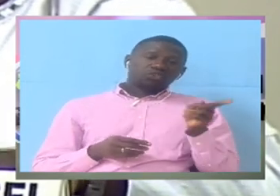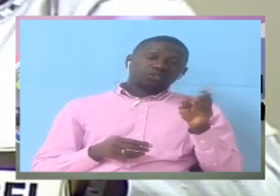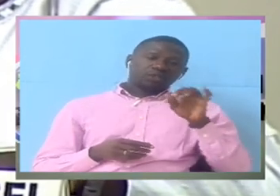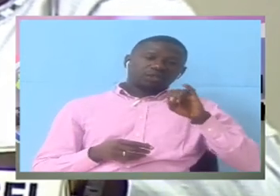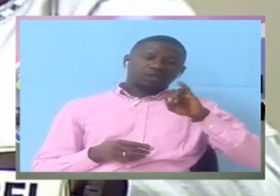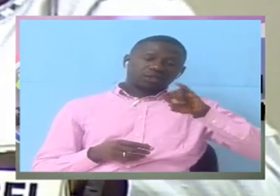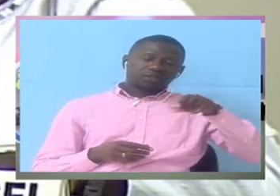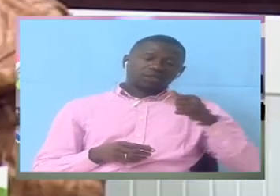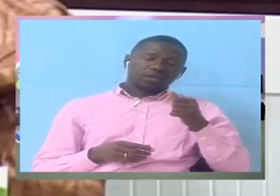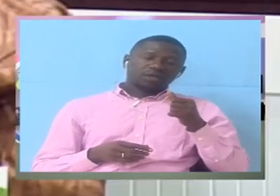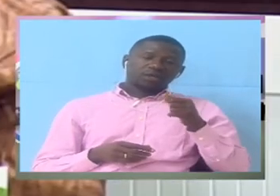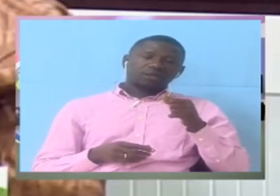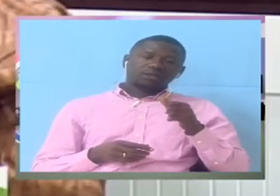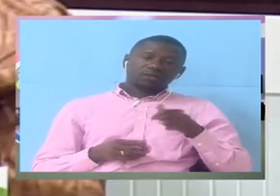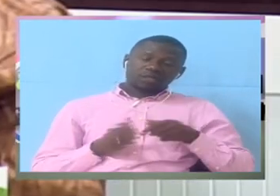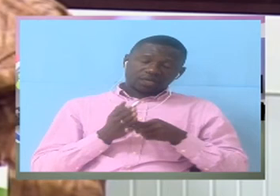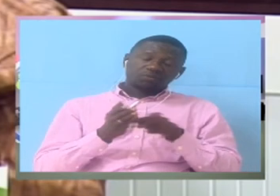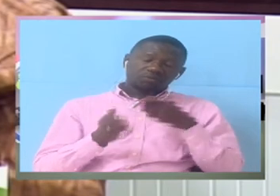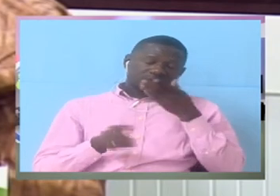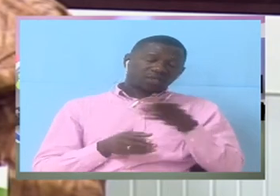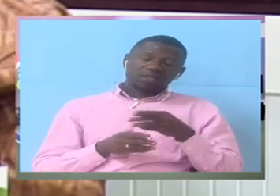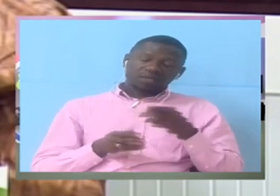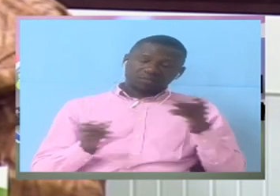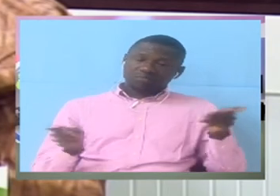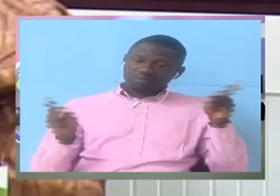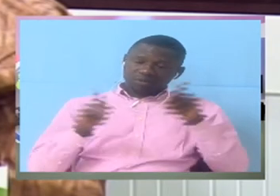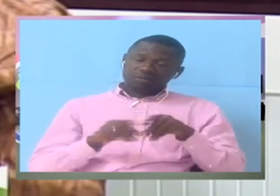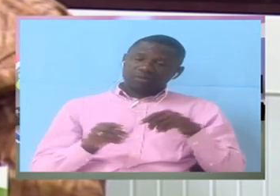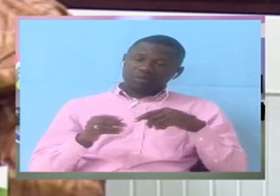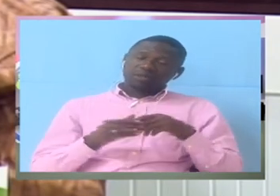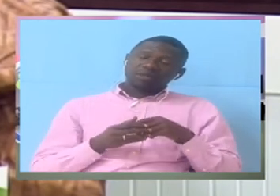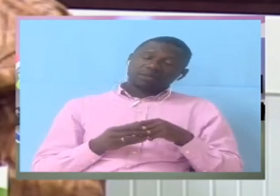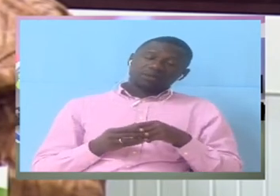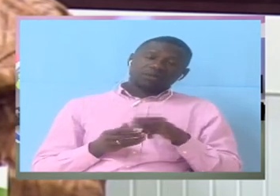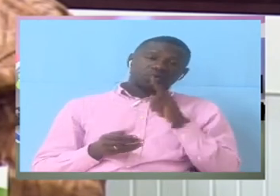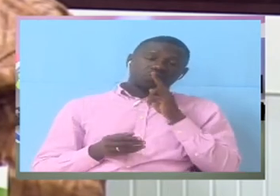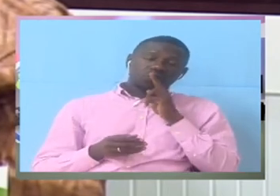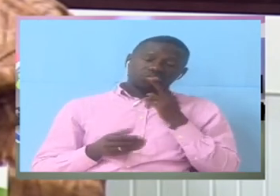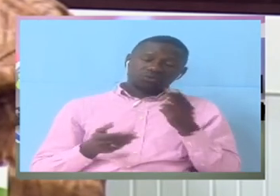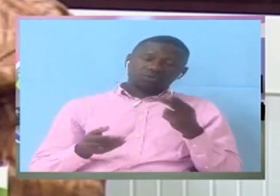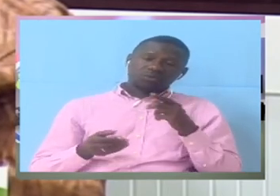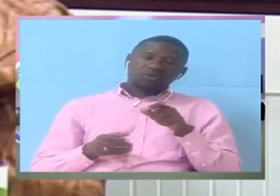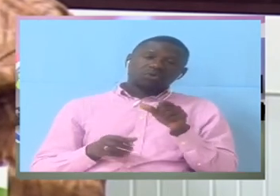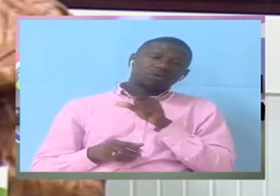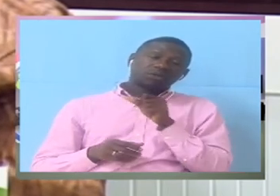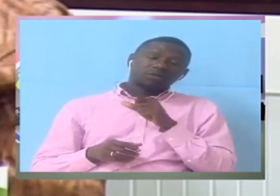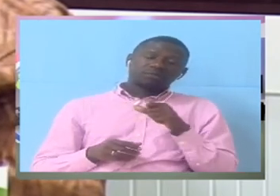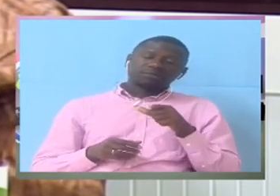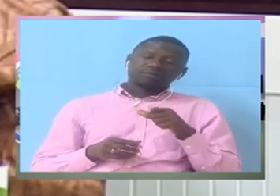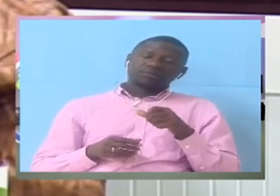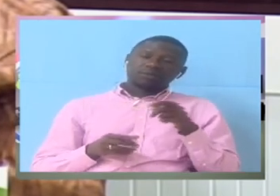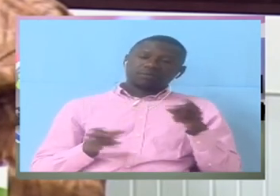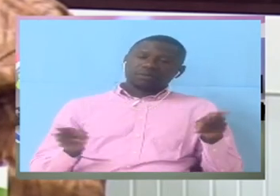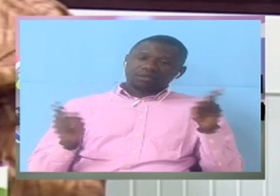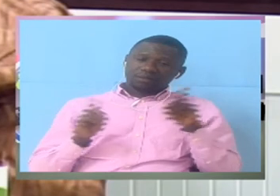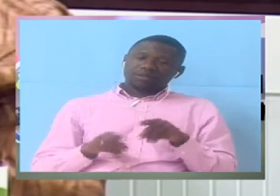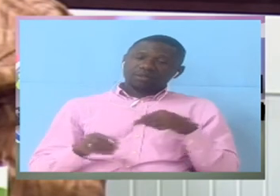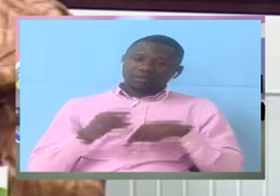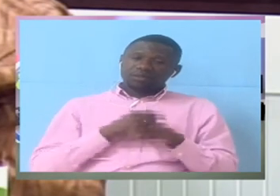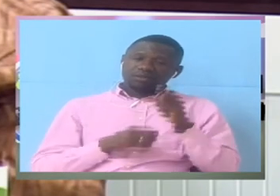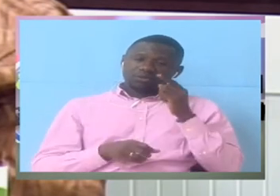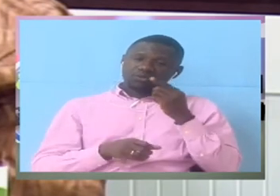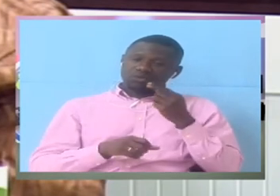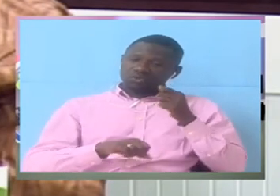a complicit to your torture. That's what you said. Yes. Who else participated in torturing you?